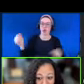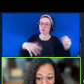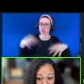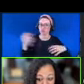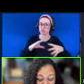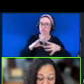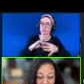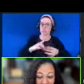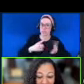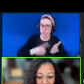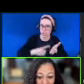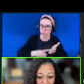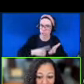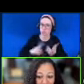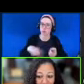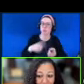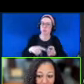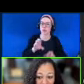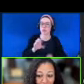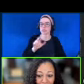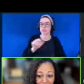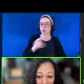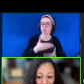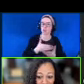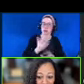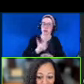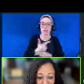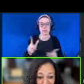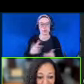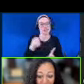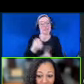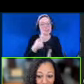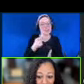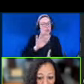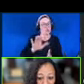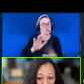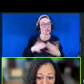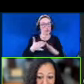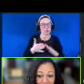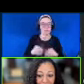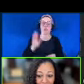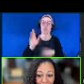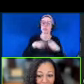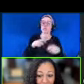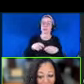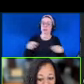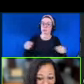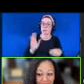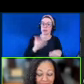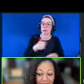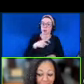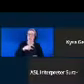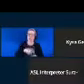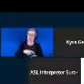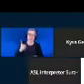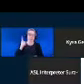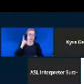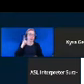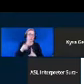that are impacting your community. So we thank Peter and thank you for what you've shared. We will wrap up our time hearing from our